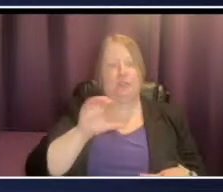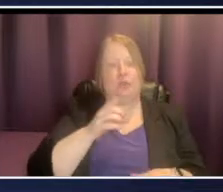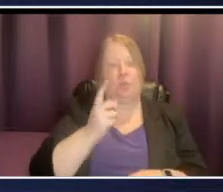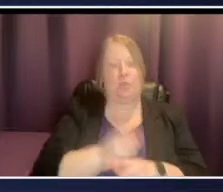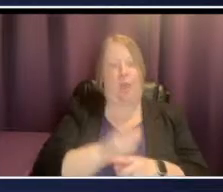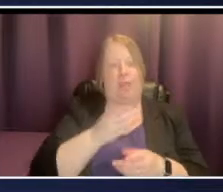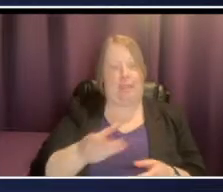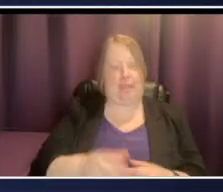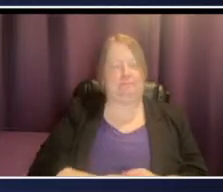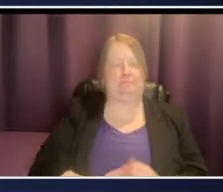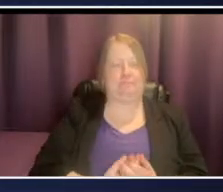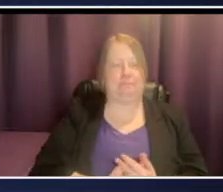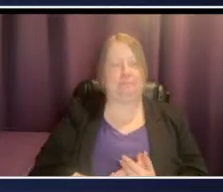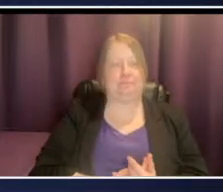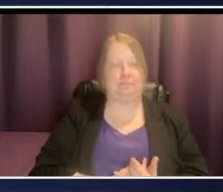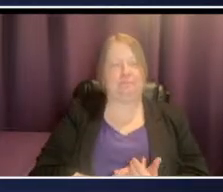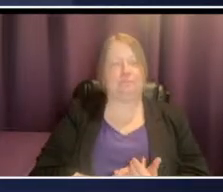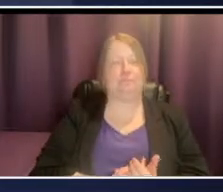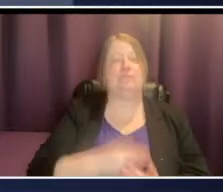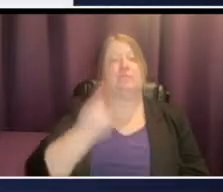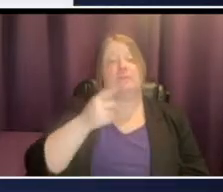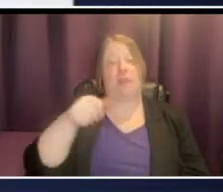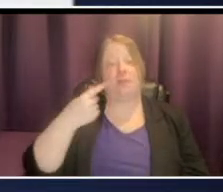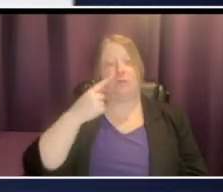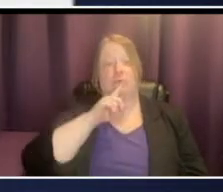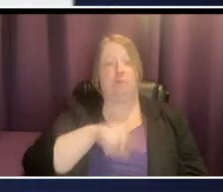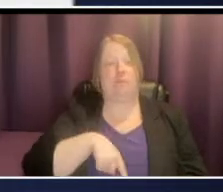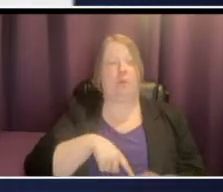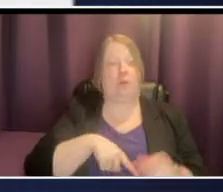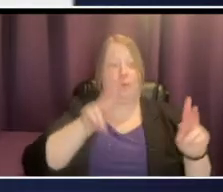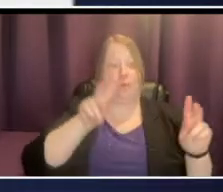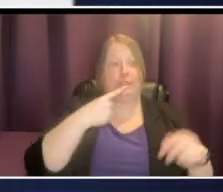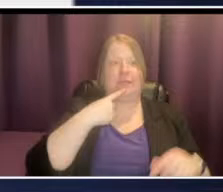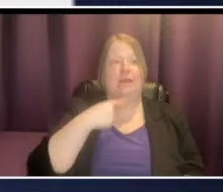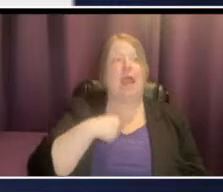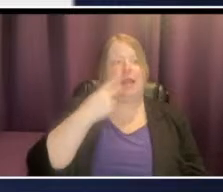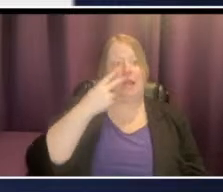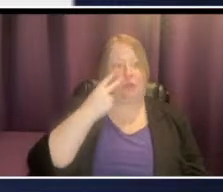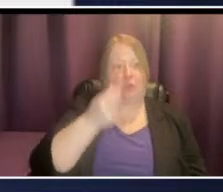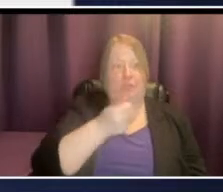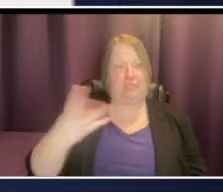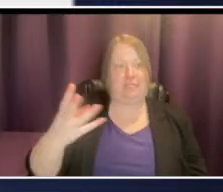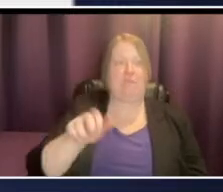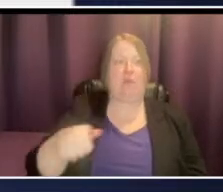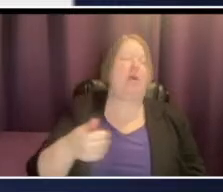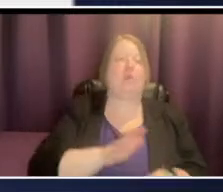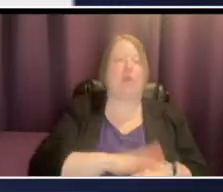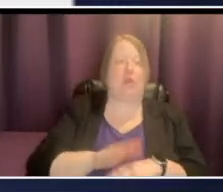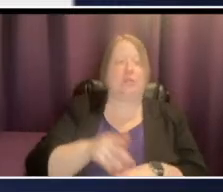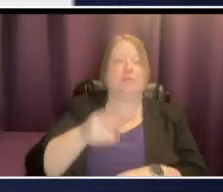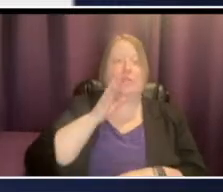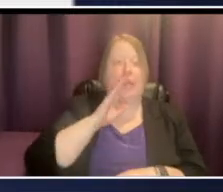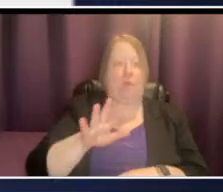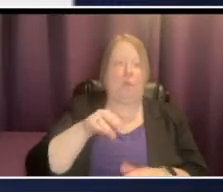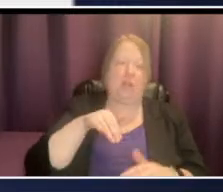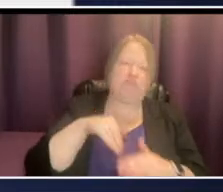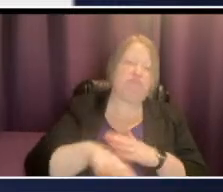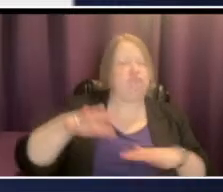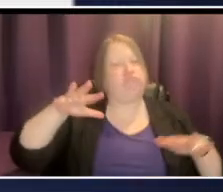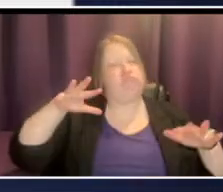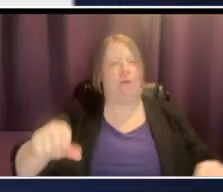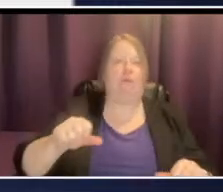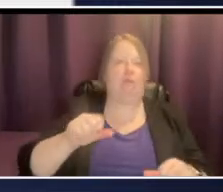agent reported, quote, I saw several other alerts saying they will storm the Capitol if he doesn't do the right